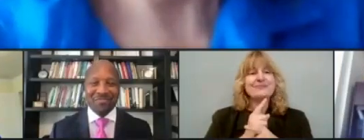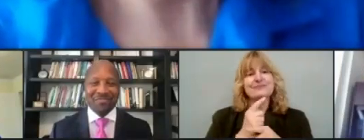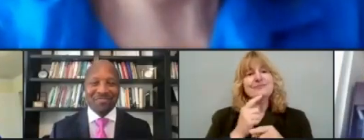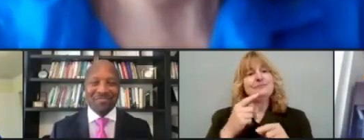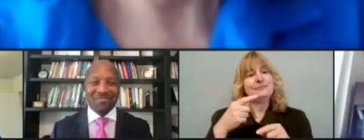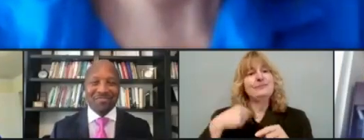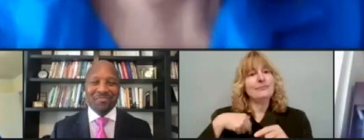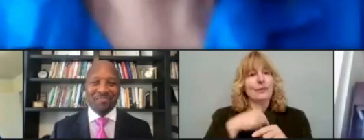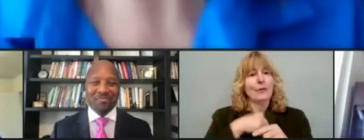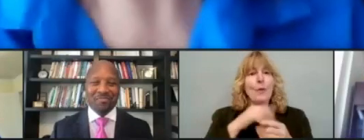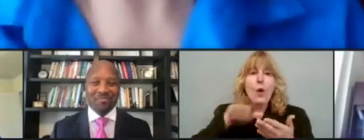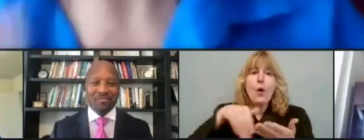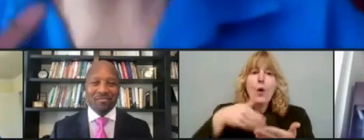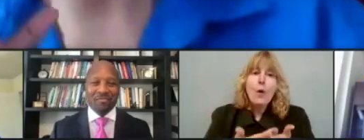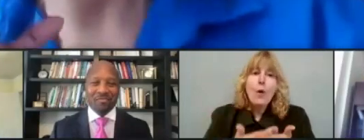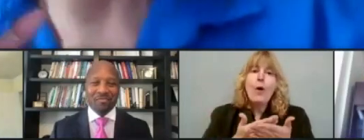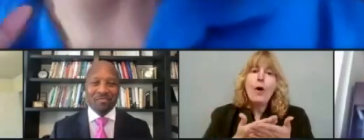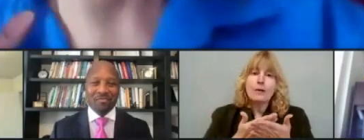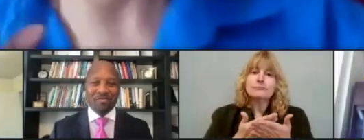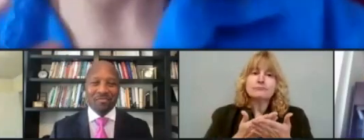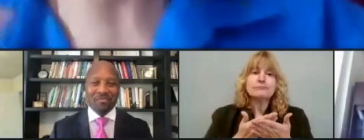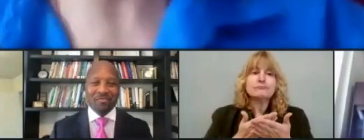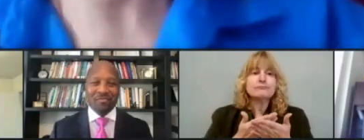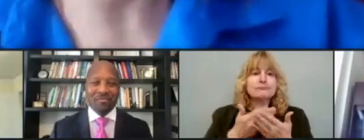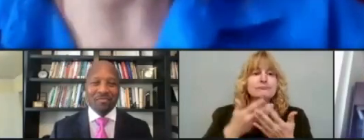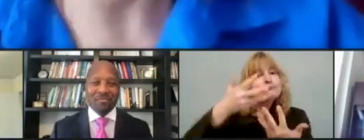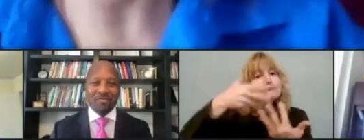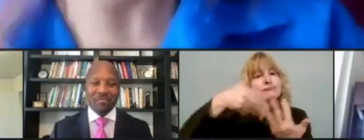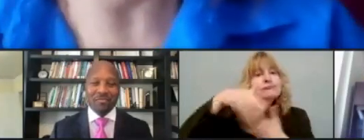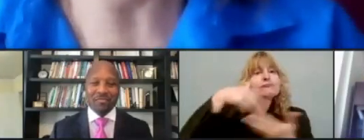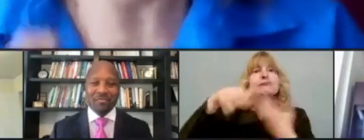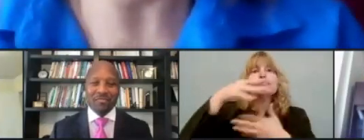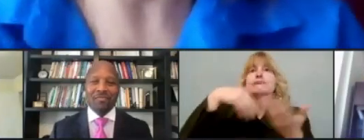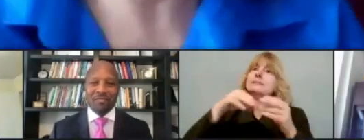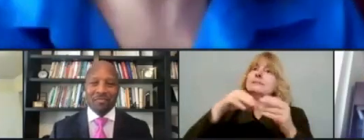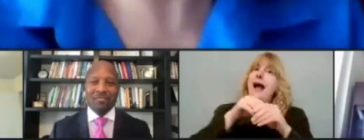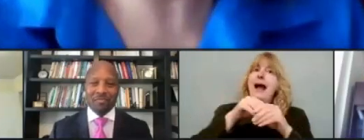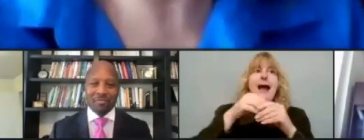are all hanging out in cyberspace,